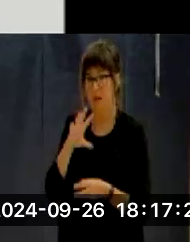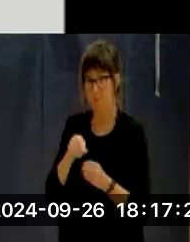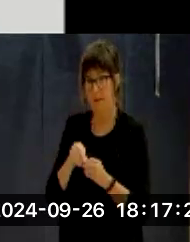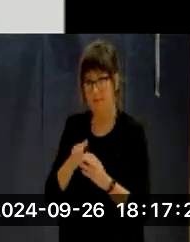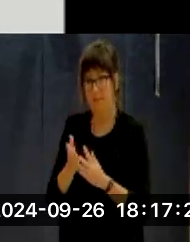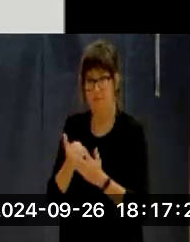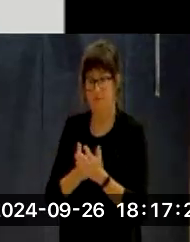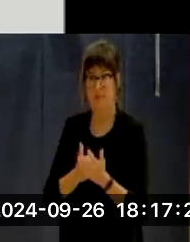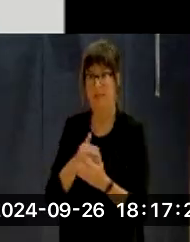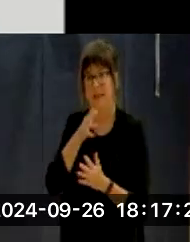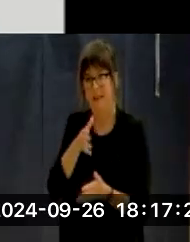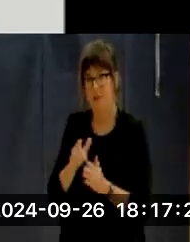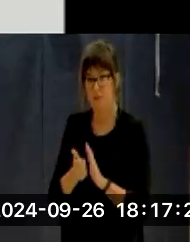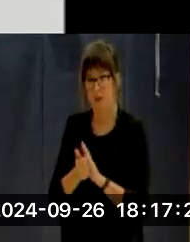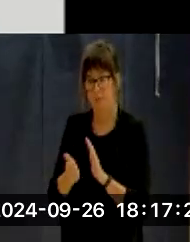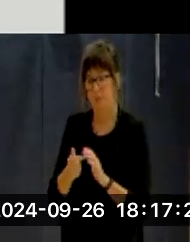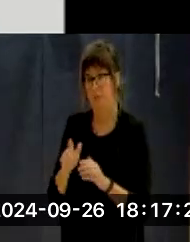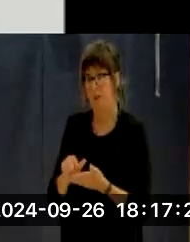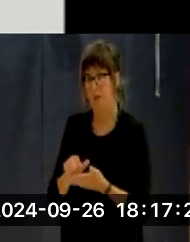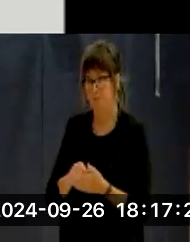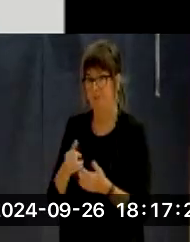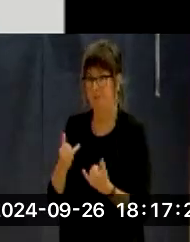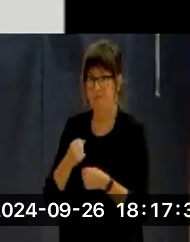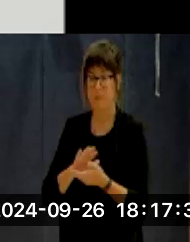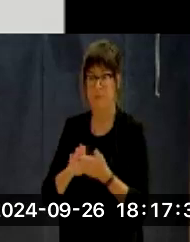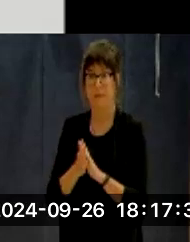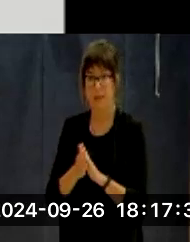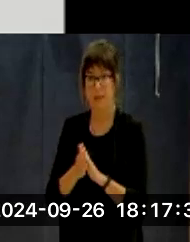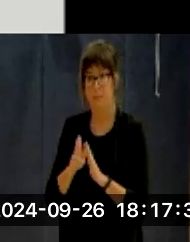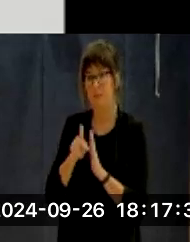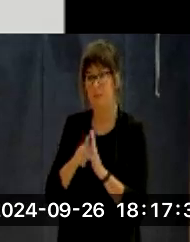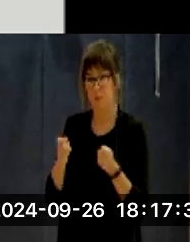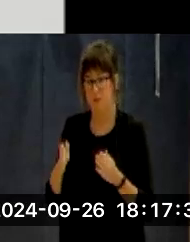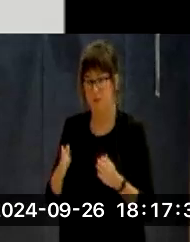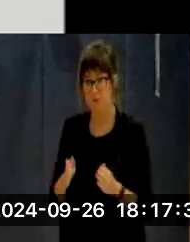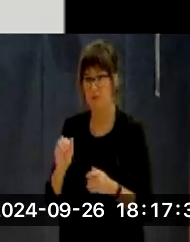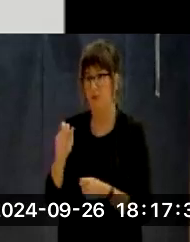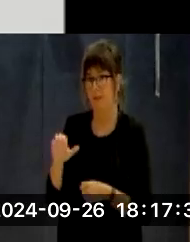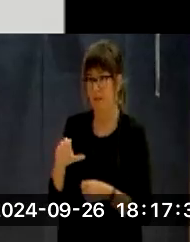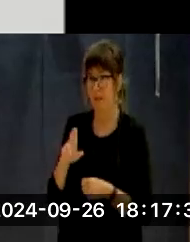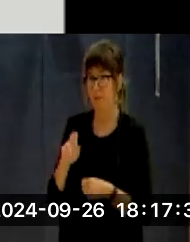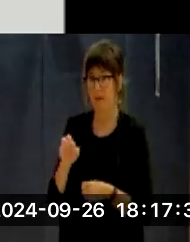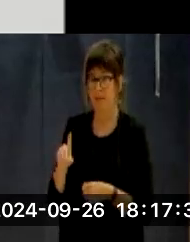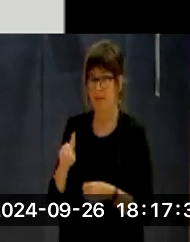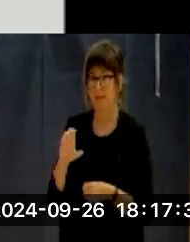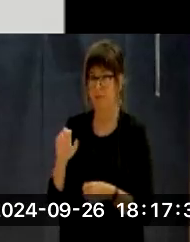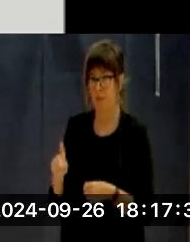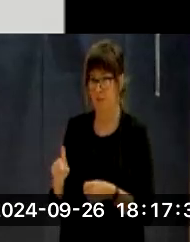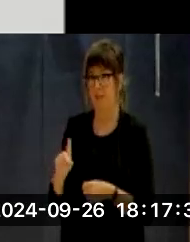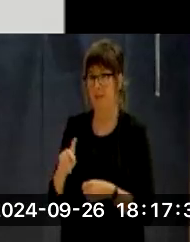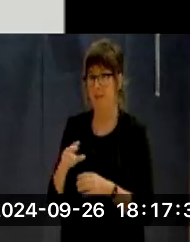law. This year became the public policy director of the ARC and United Cerebral Palsy California collaboration in